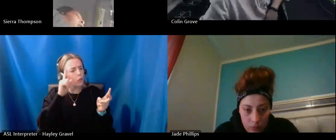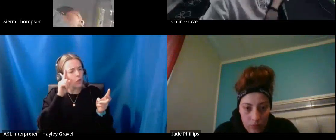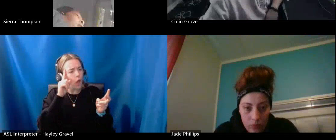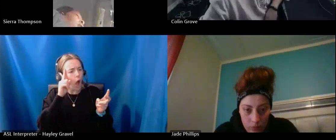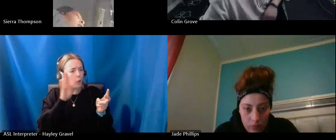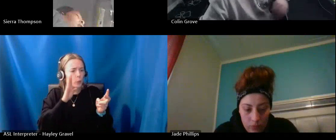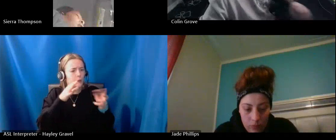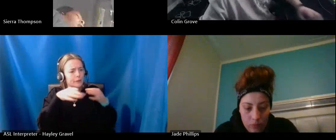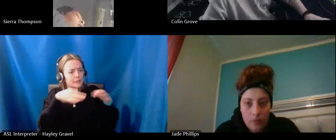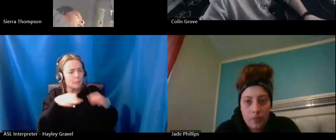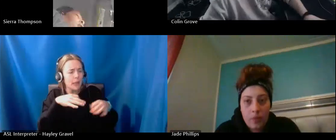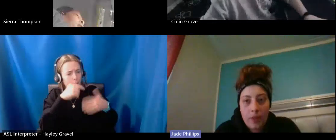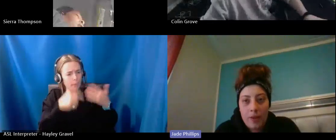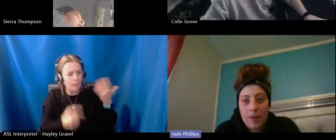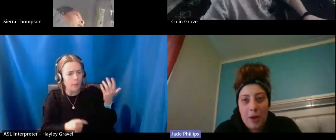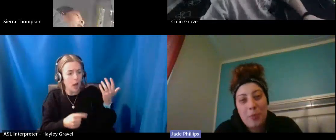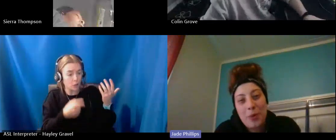Jade?